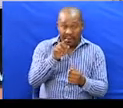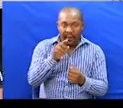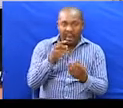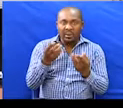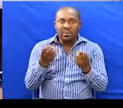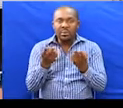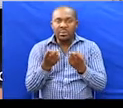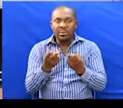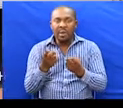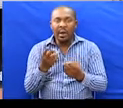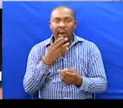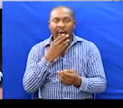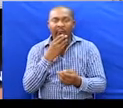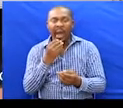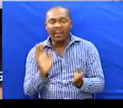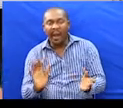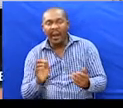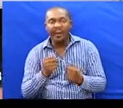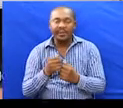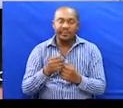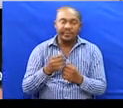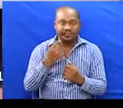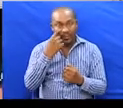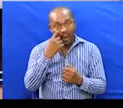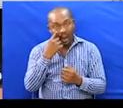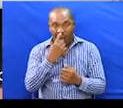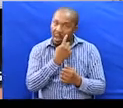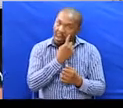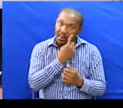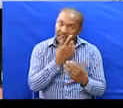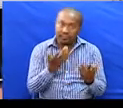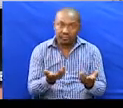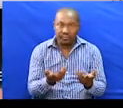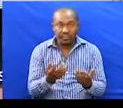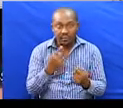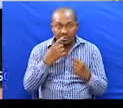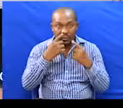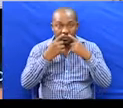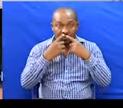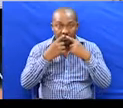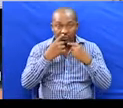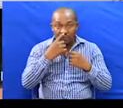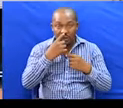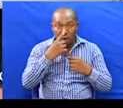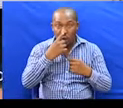Now try to think which character you resemble.